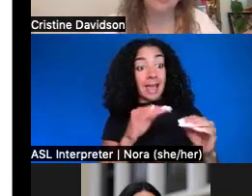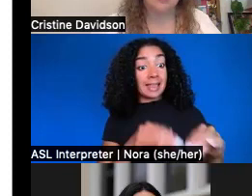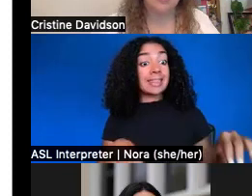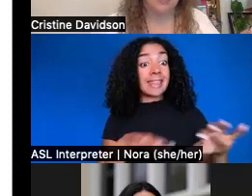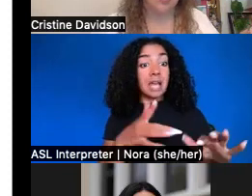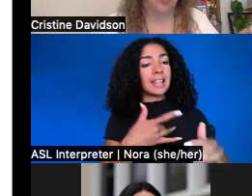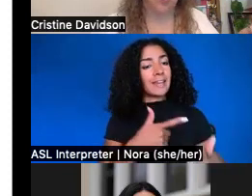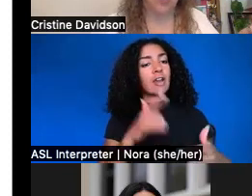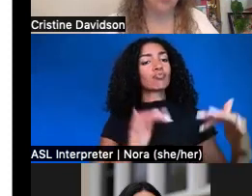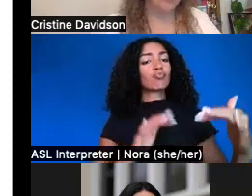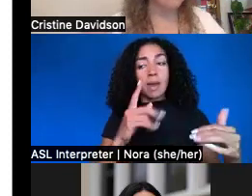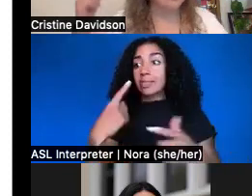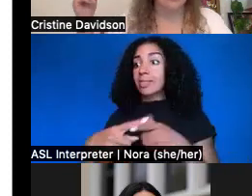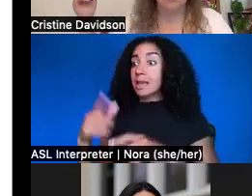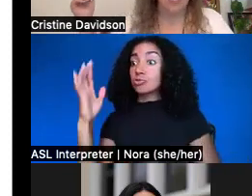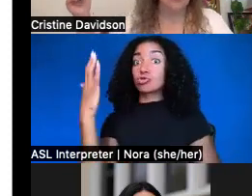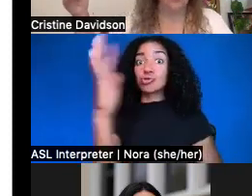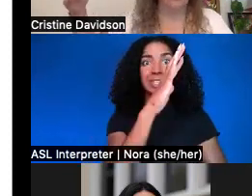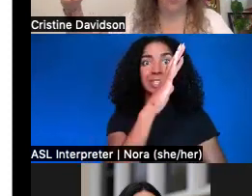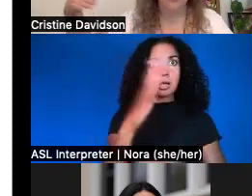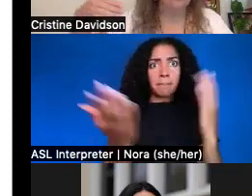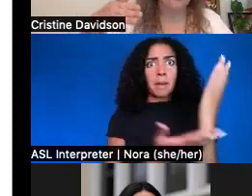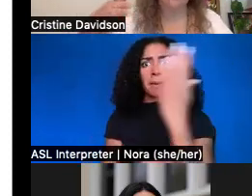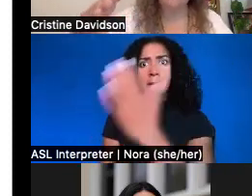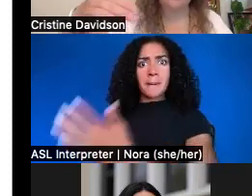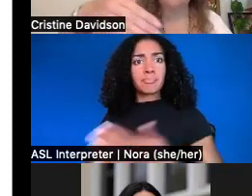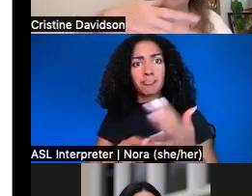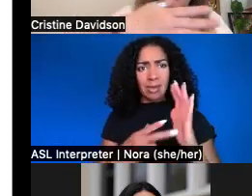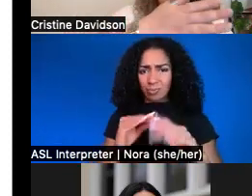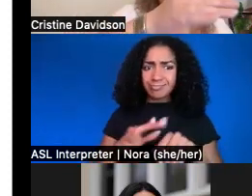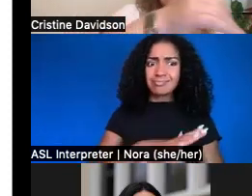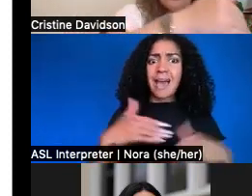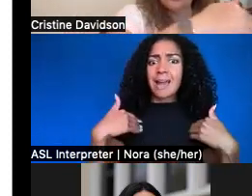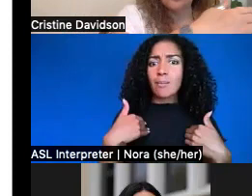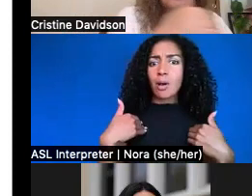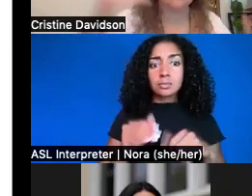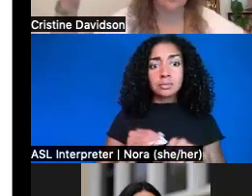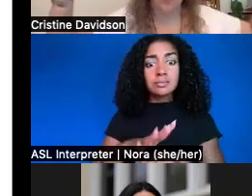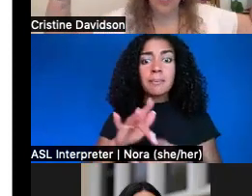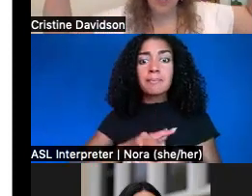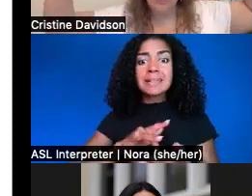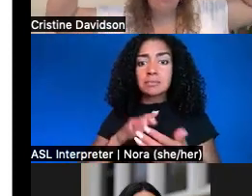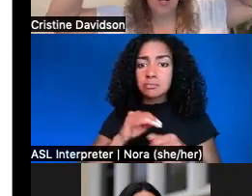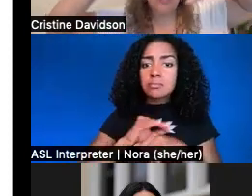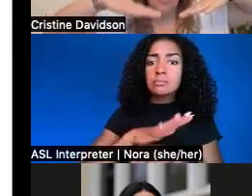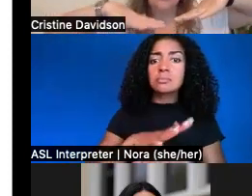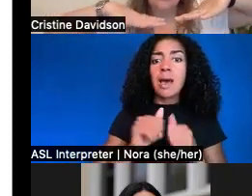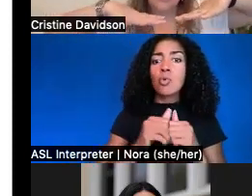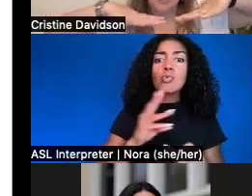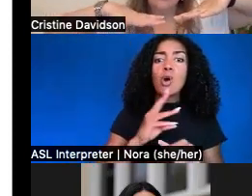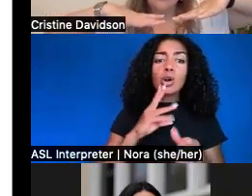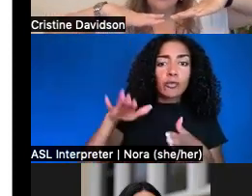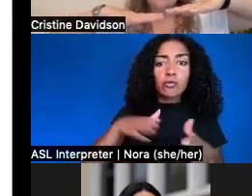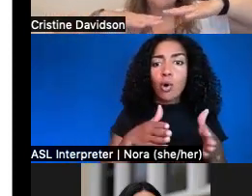the medicines that can grow there. It's going to impact the way water flows in the rivers and creeks and the way rain falls onto